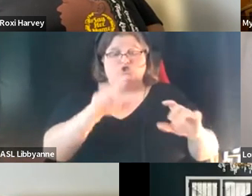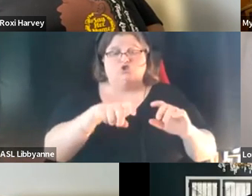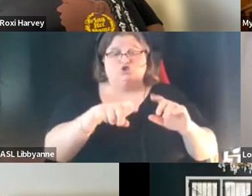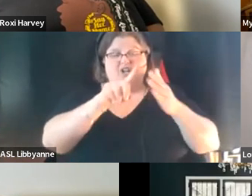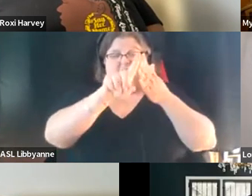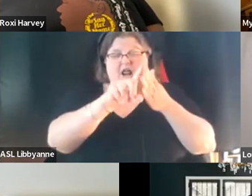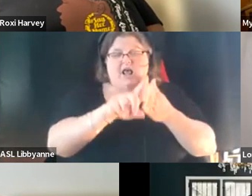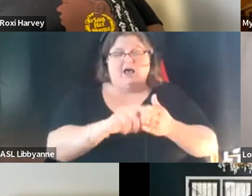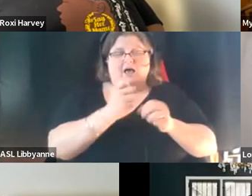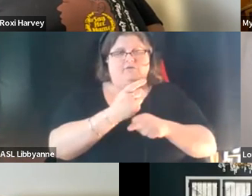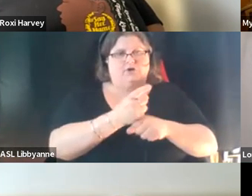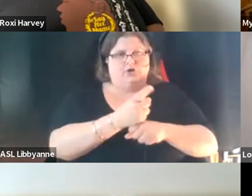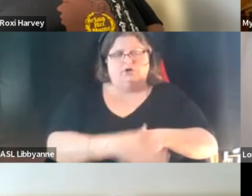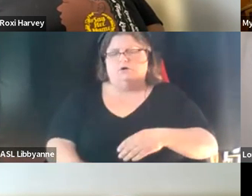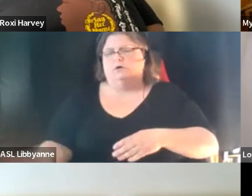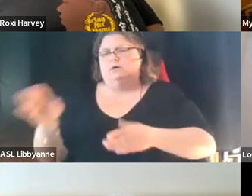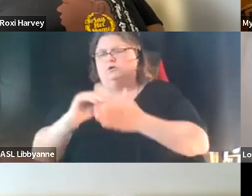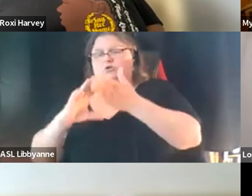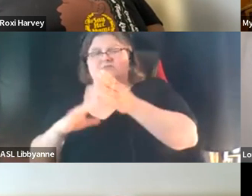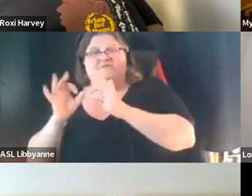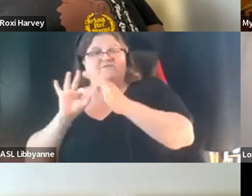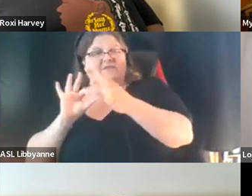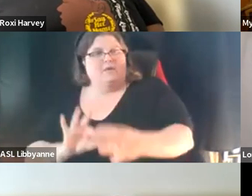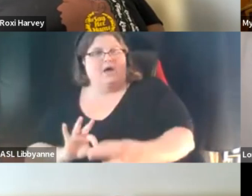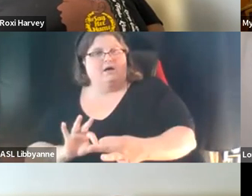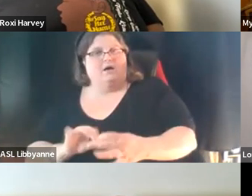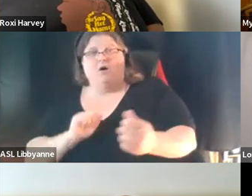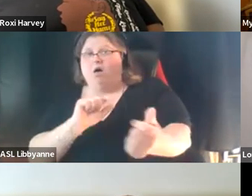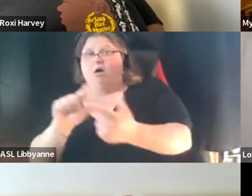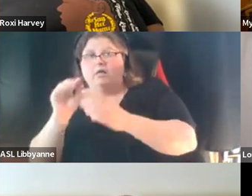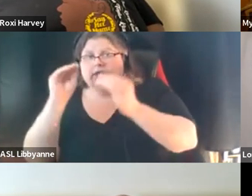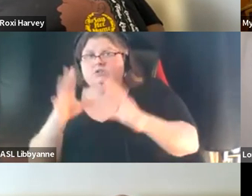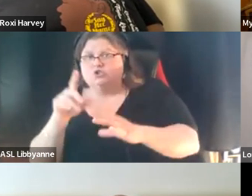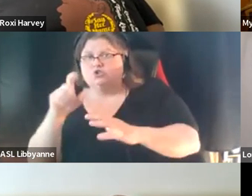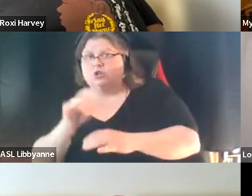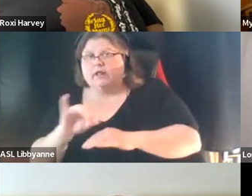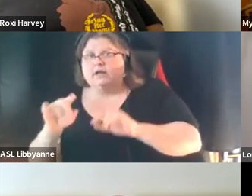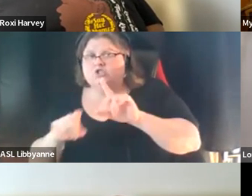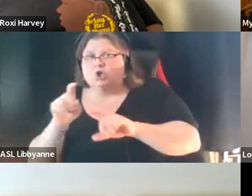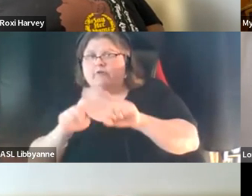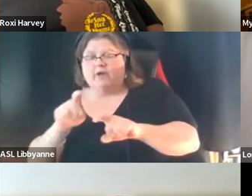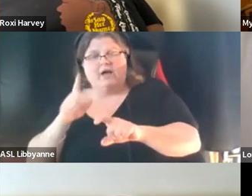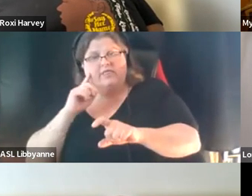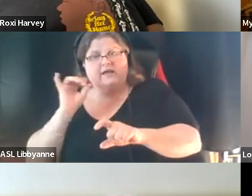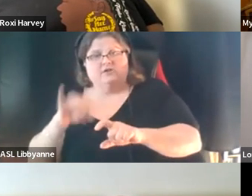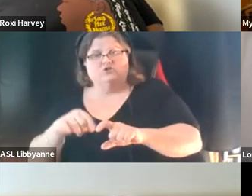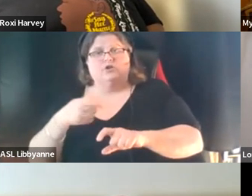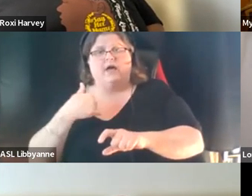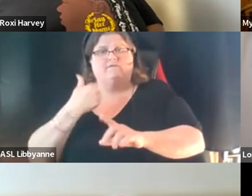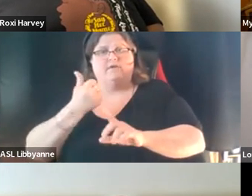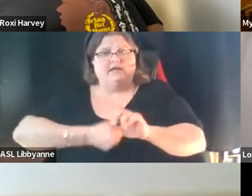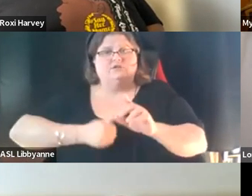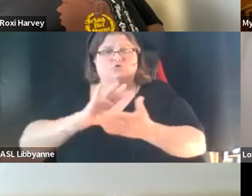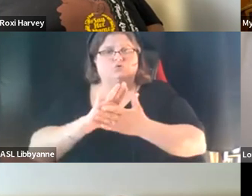should be feedback from the students of all the teachers, like a survey. And I think there should be a suggestion box in every